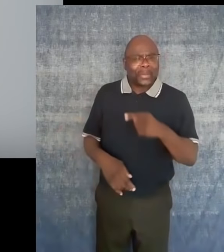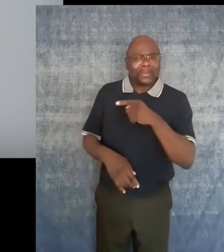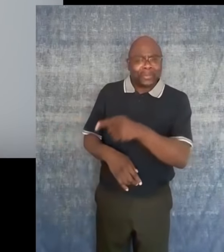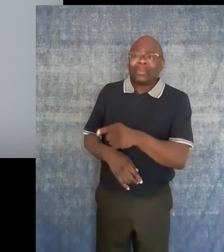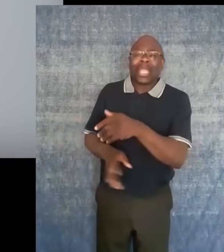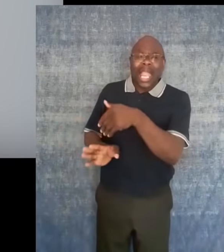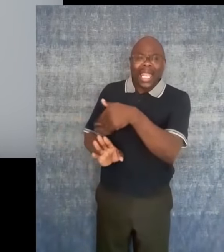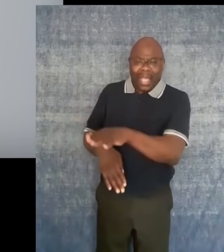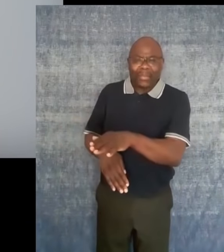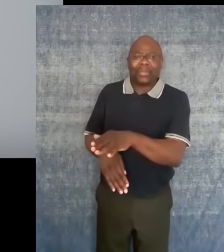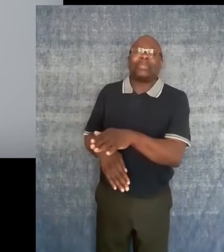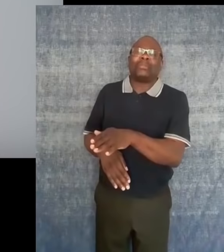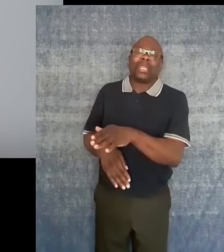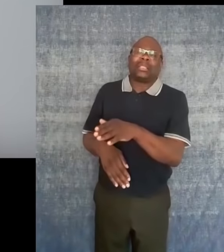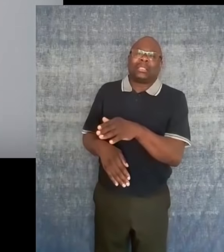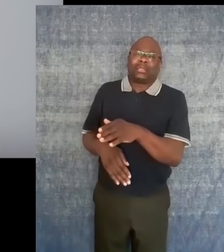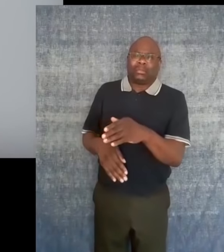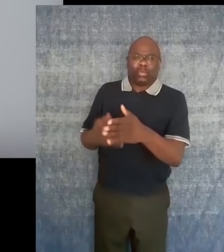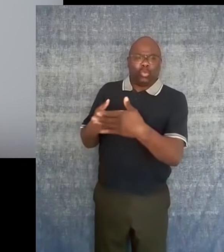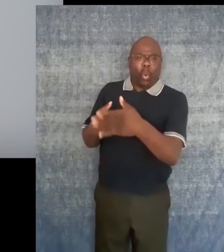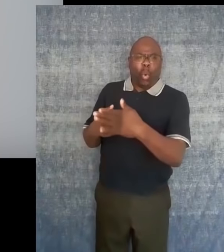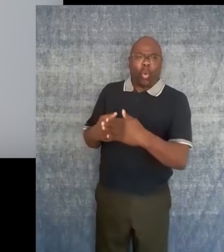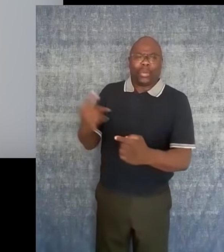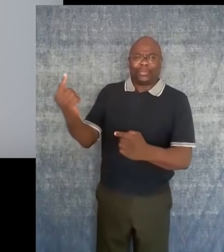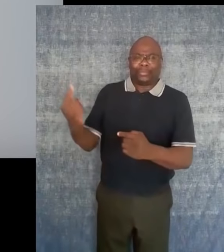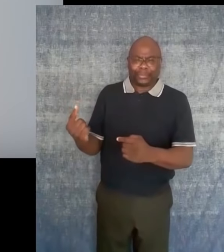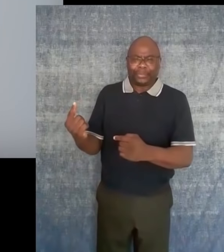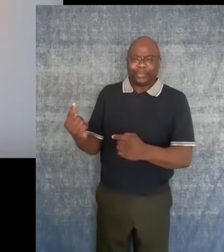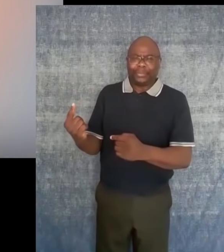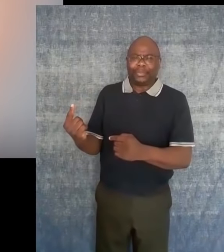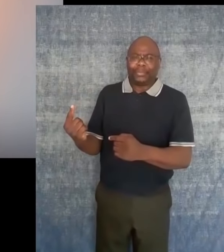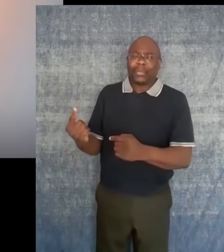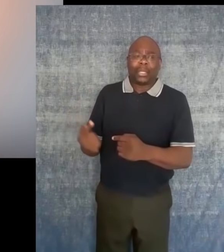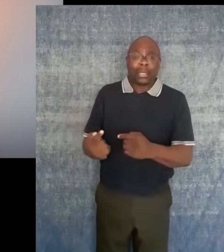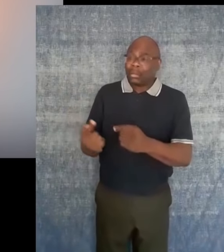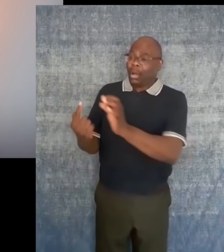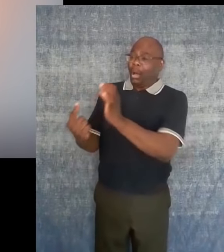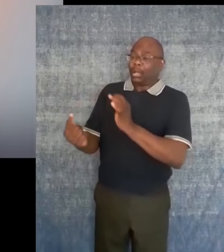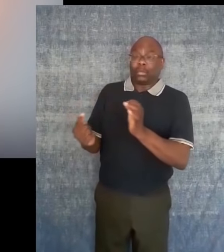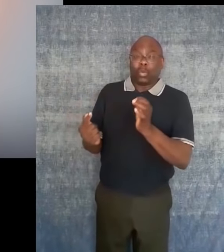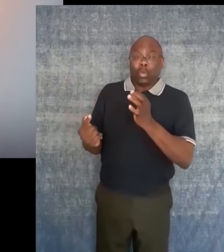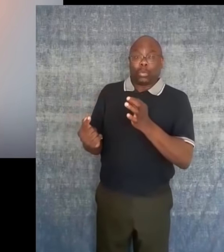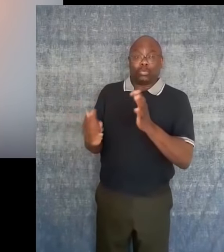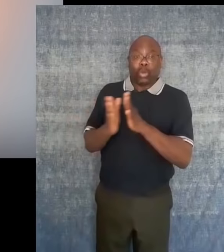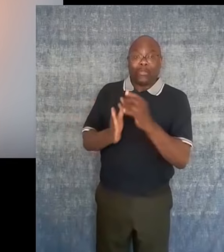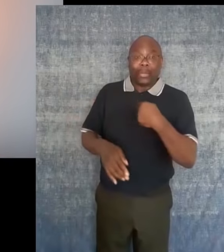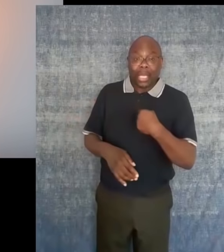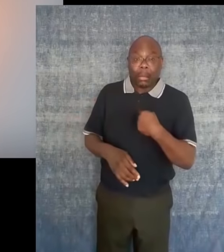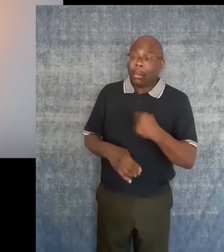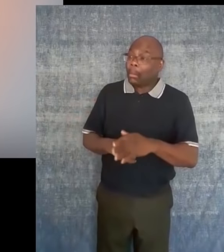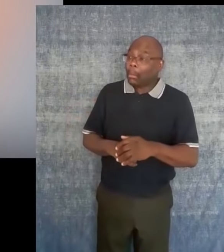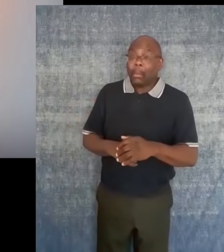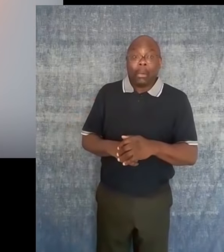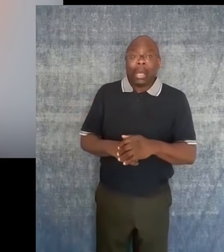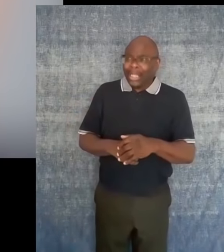He left that day, and he says this as he stood at the door. He says, "Son, can I pray for you?"